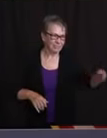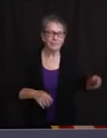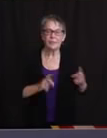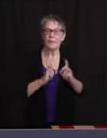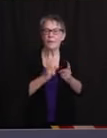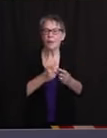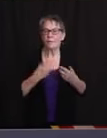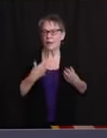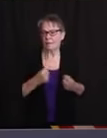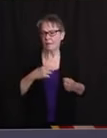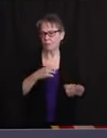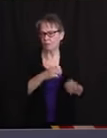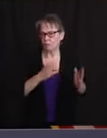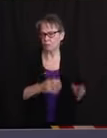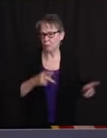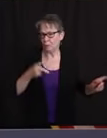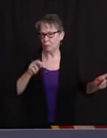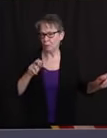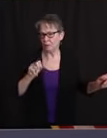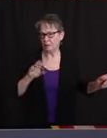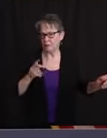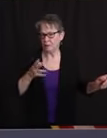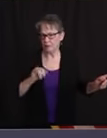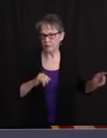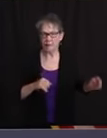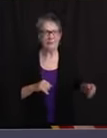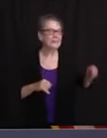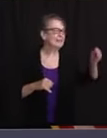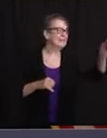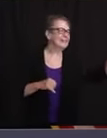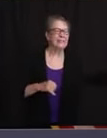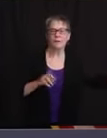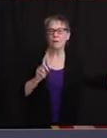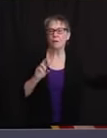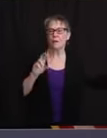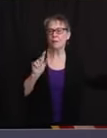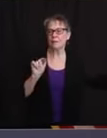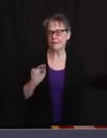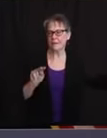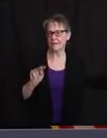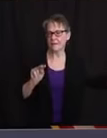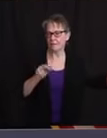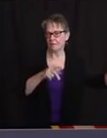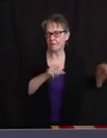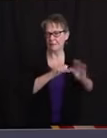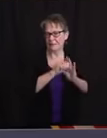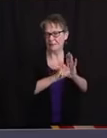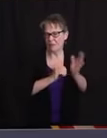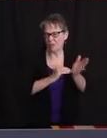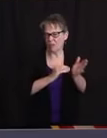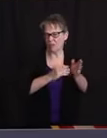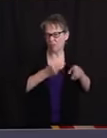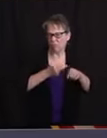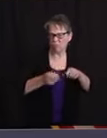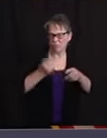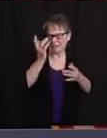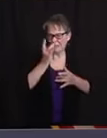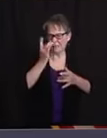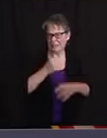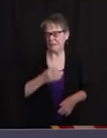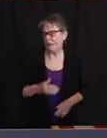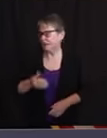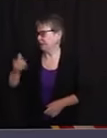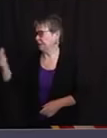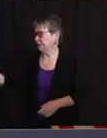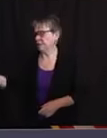familiar face, State Epidemiologist, Dr. Christina Tan. Thank you both for being here. Guy to my left who needs no introduction, the Superintendent of the